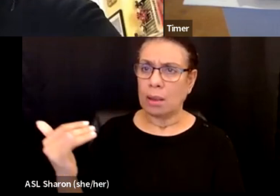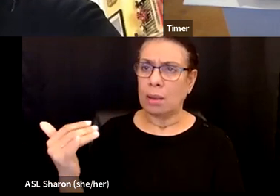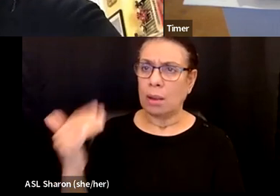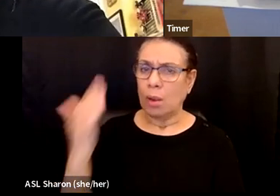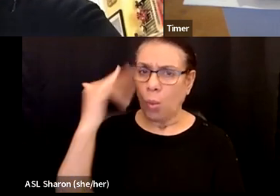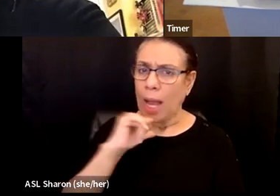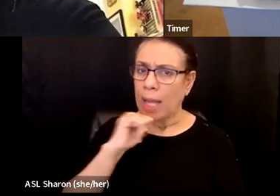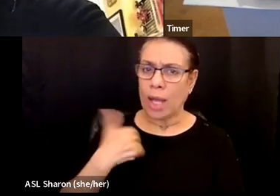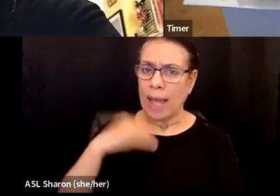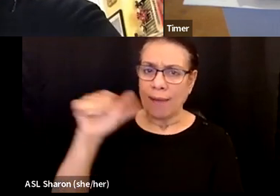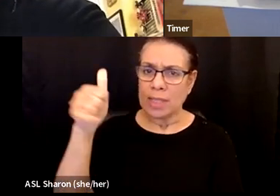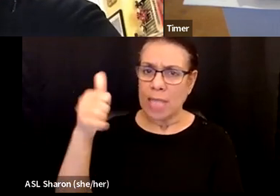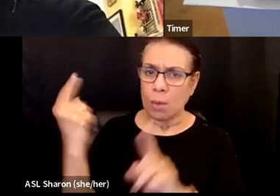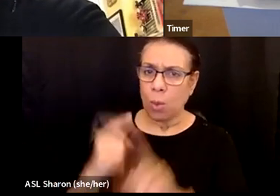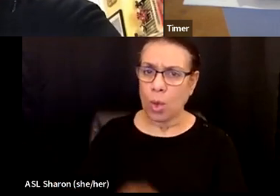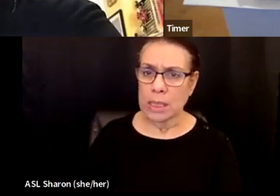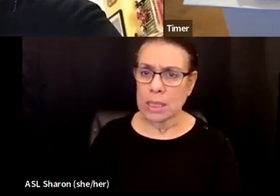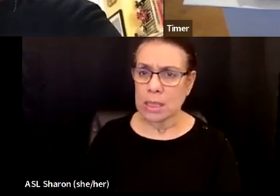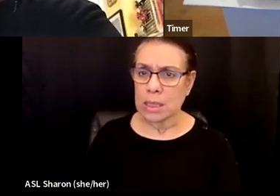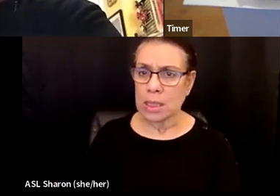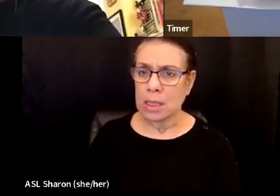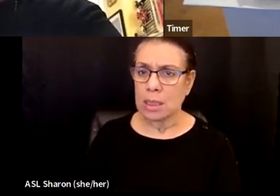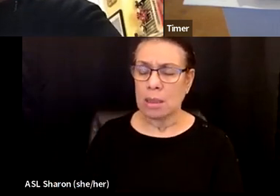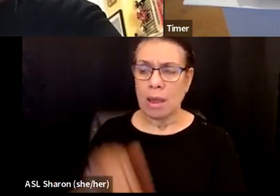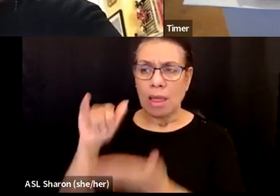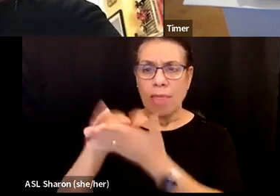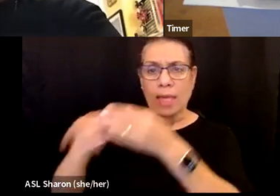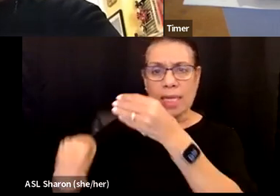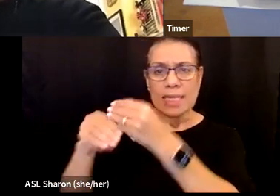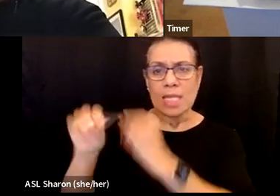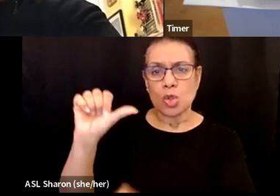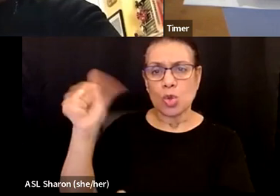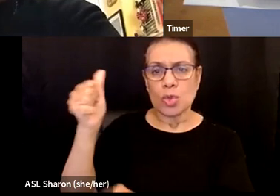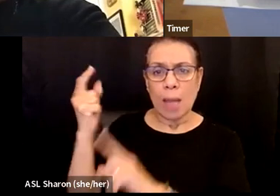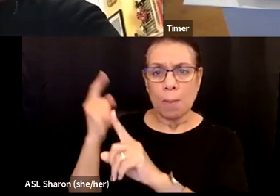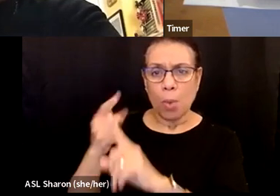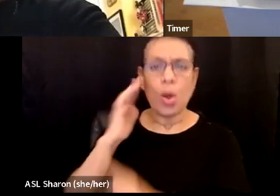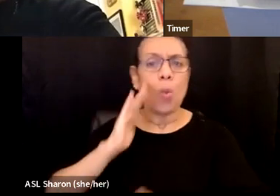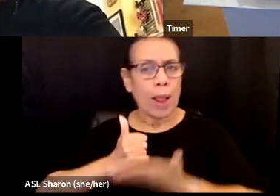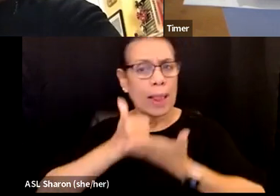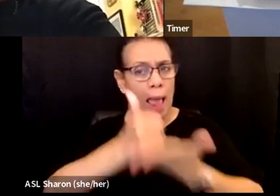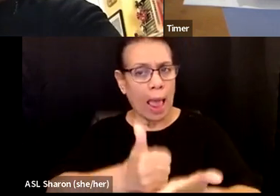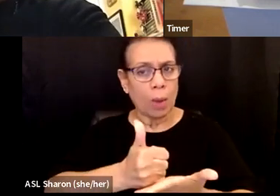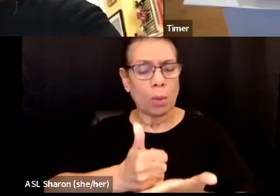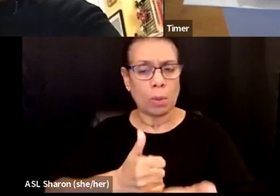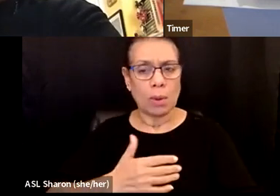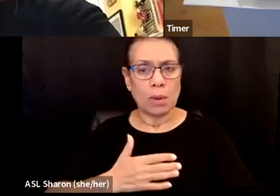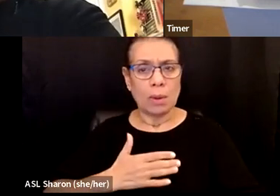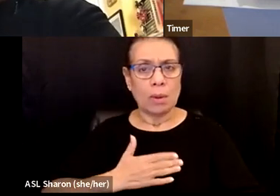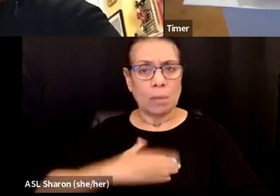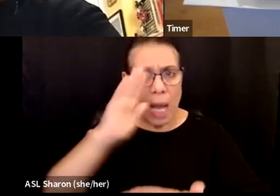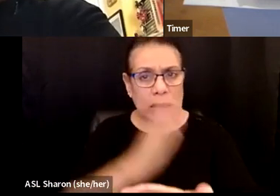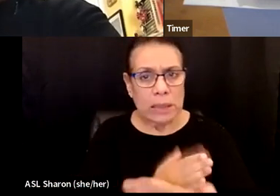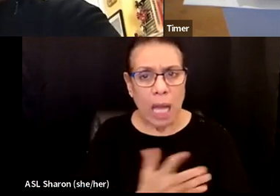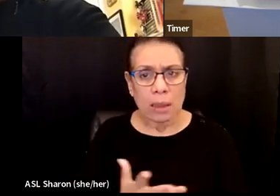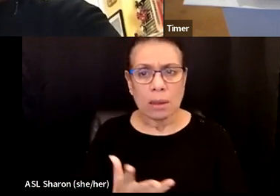because the 10 extra point will help my son but no